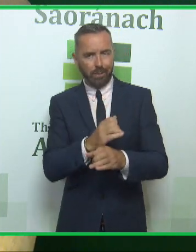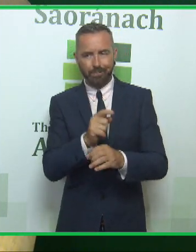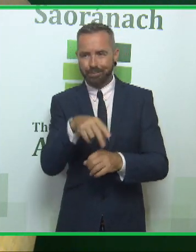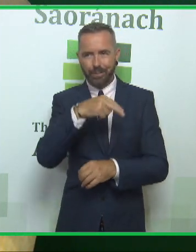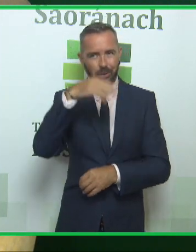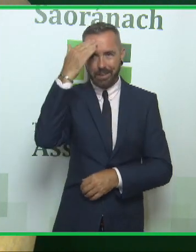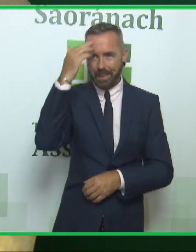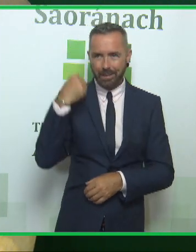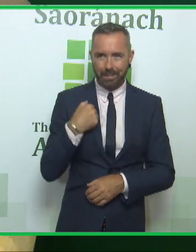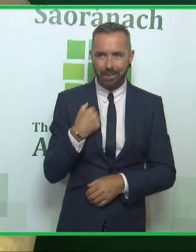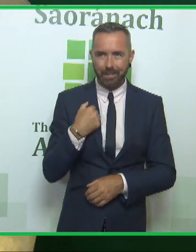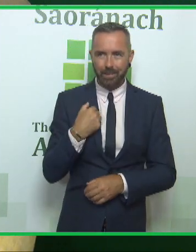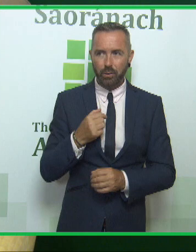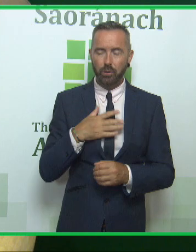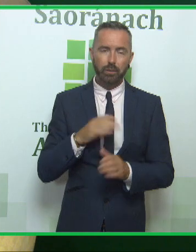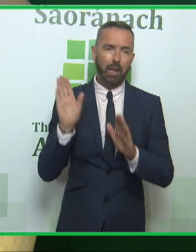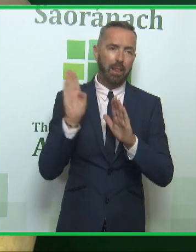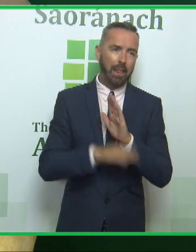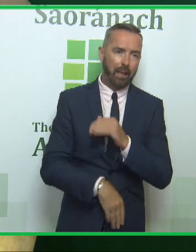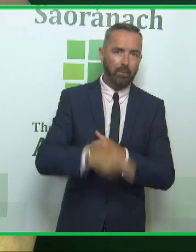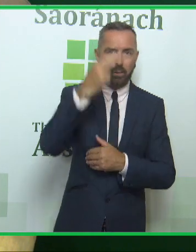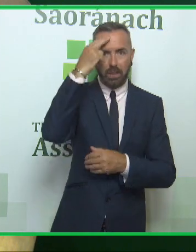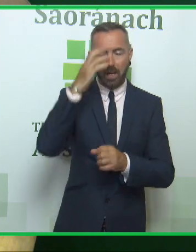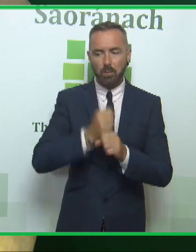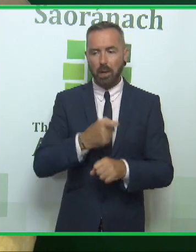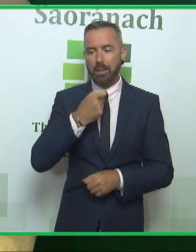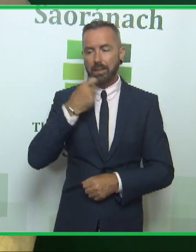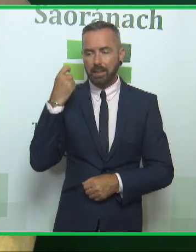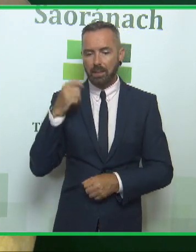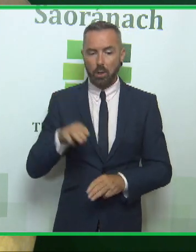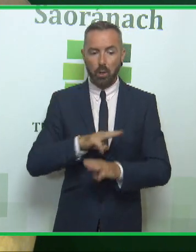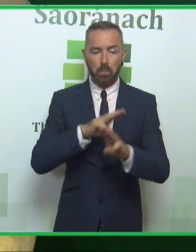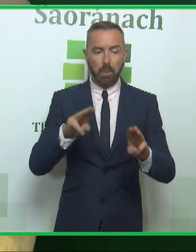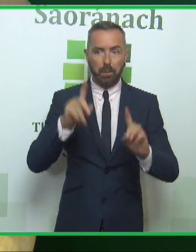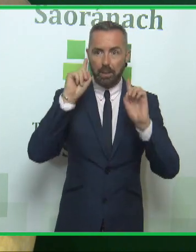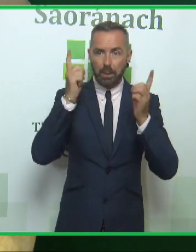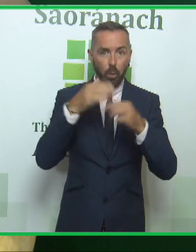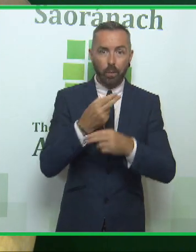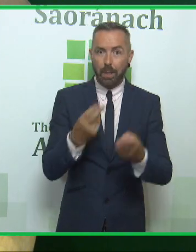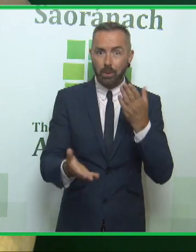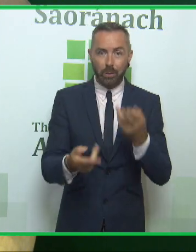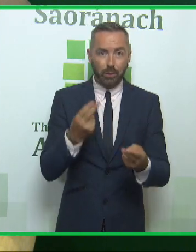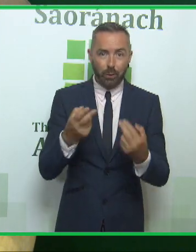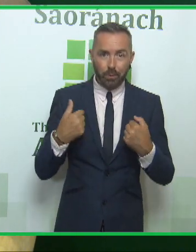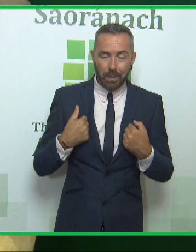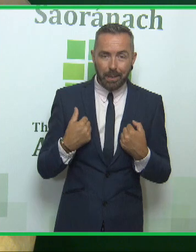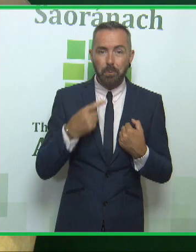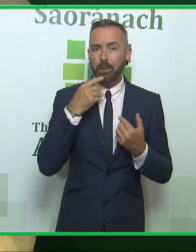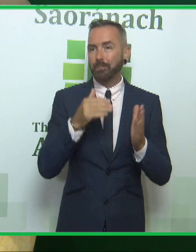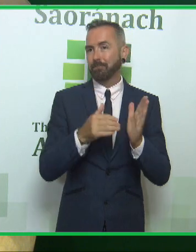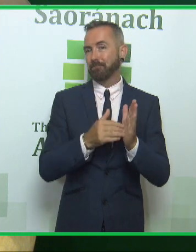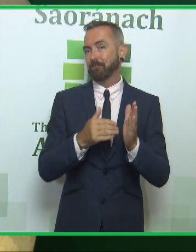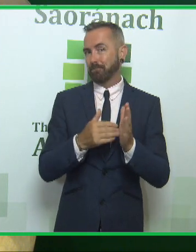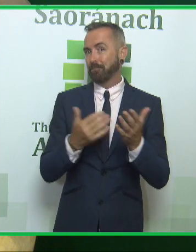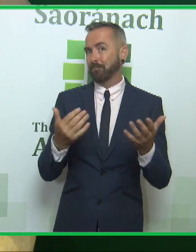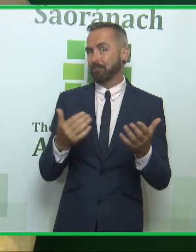understanding all around addiction, without people even realising that they are judging, But yeah, definitely. So